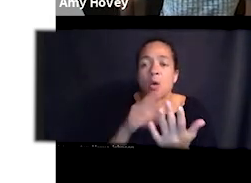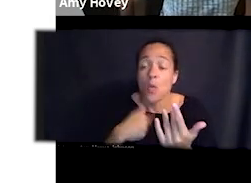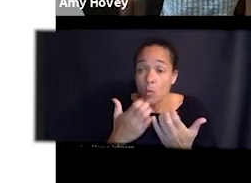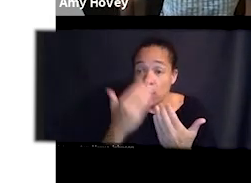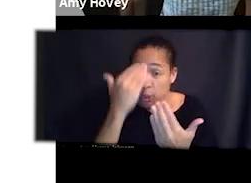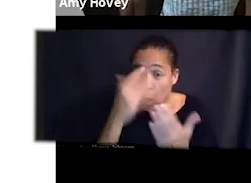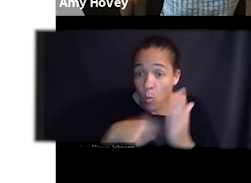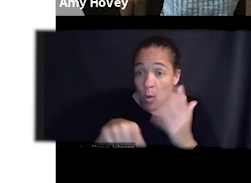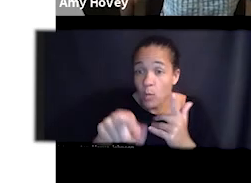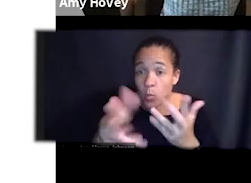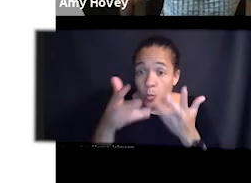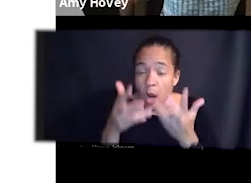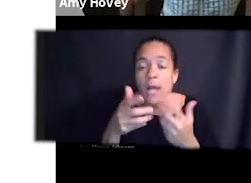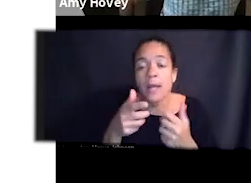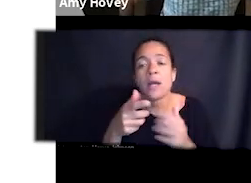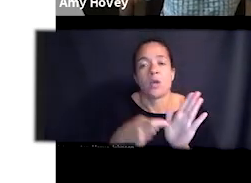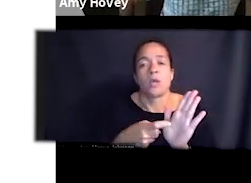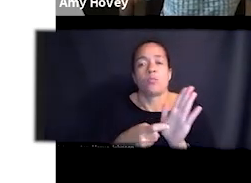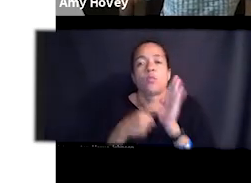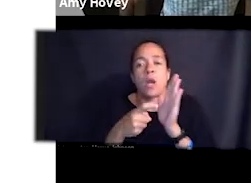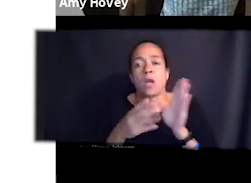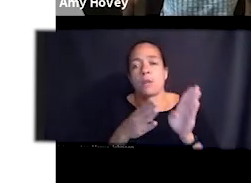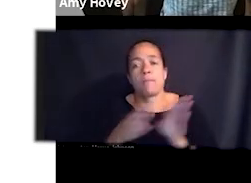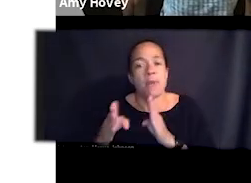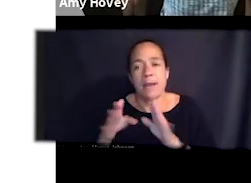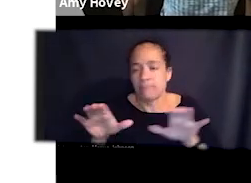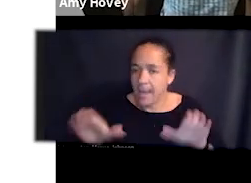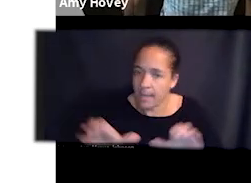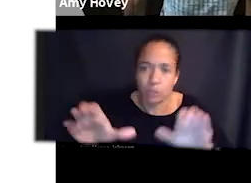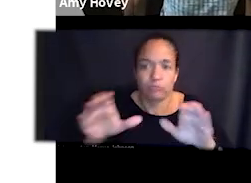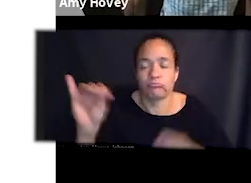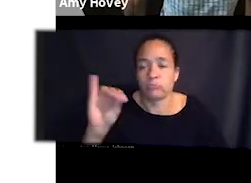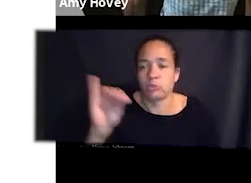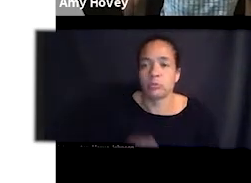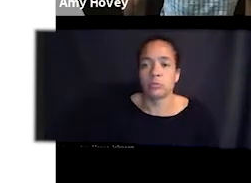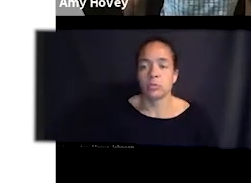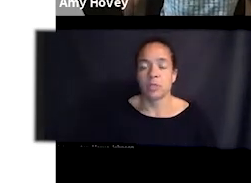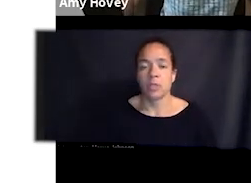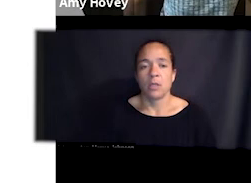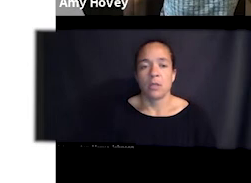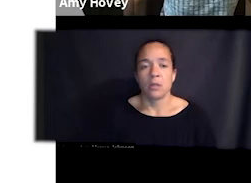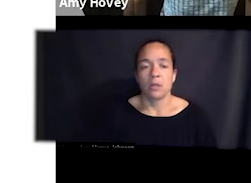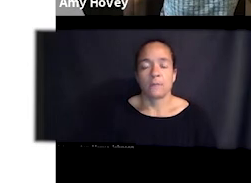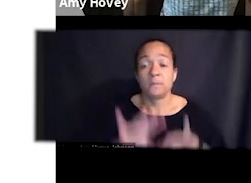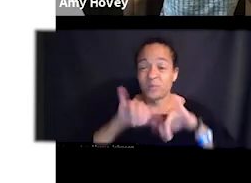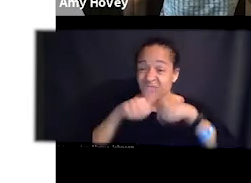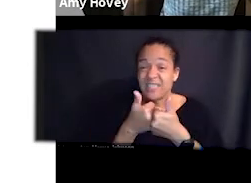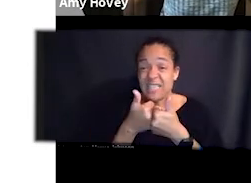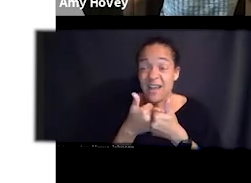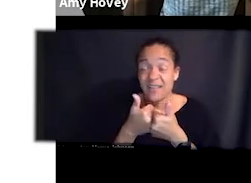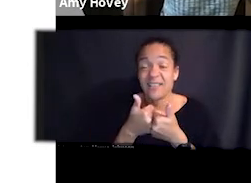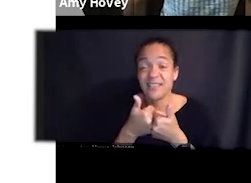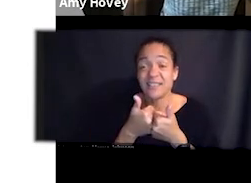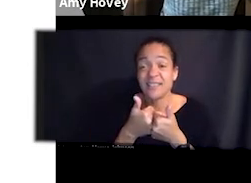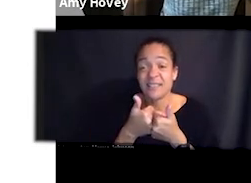want, you have to be prepared to act, right? Like I think of the challenges is making sure that